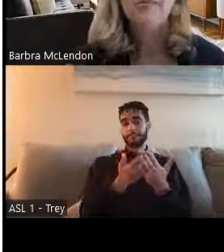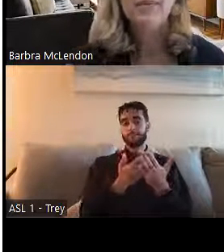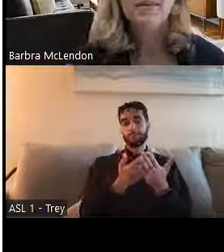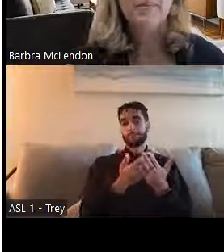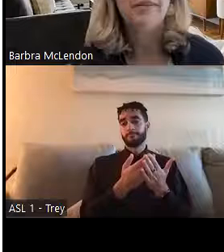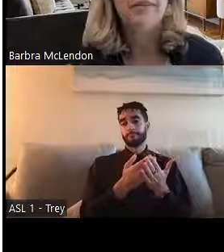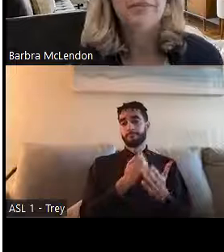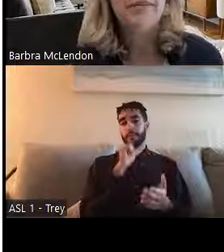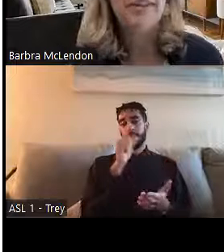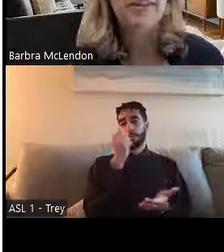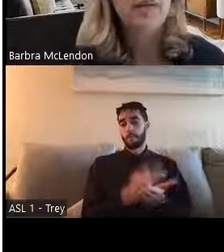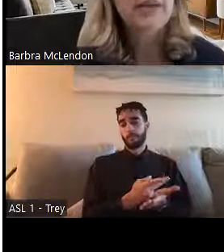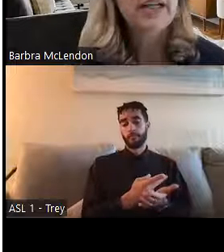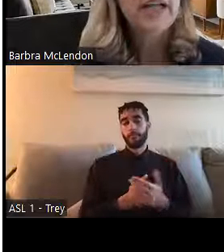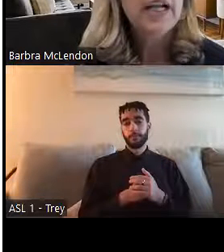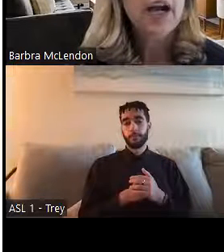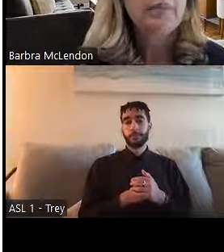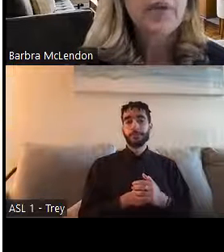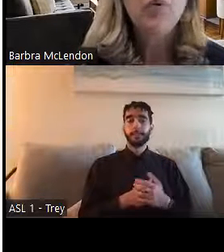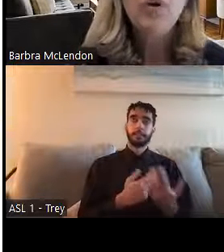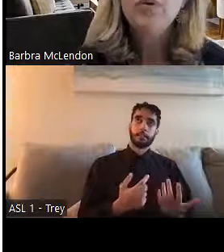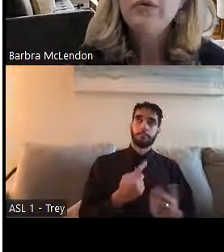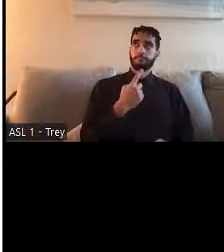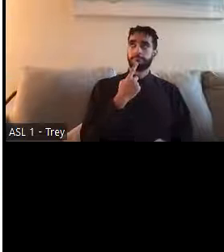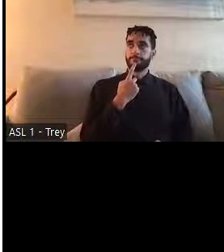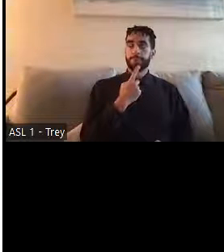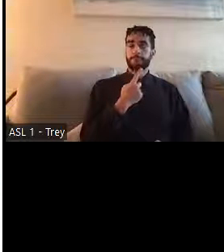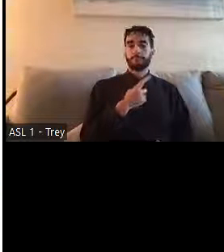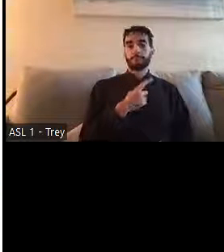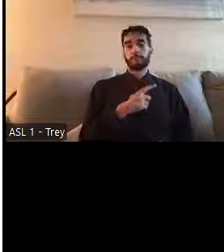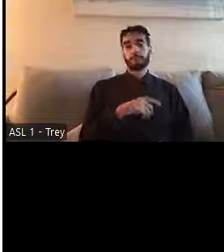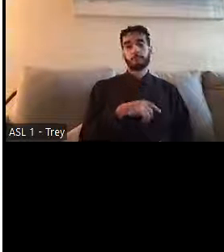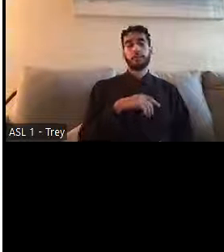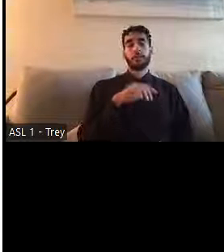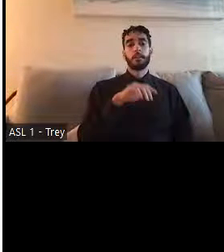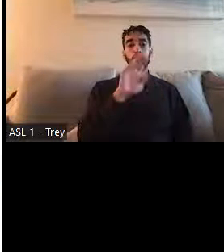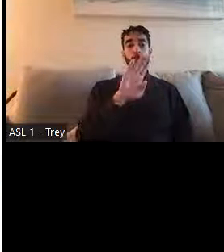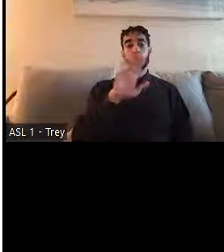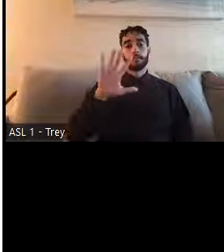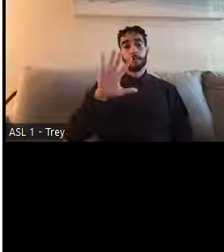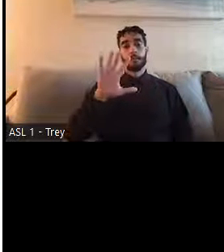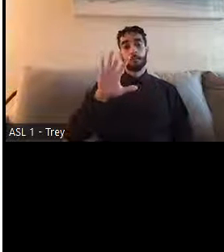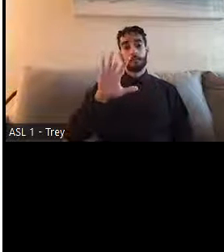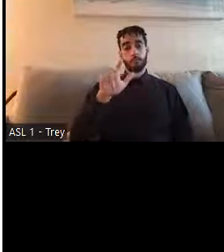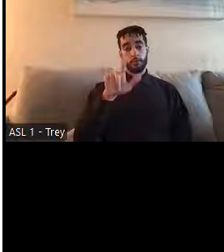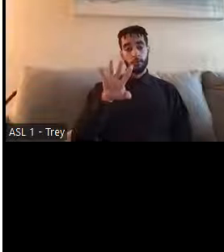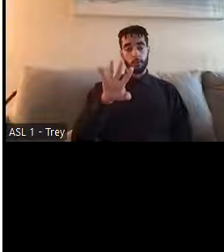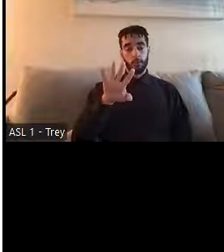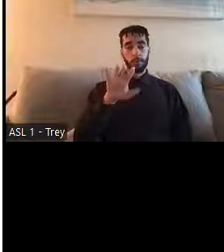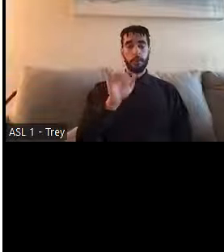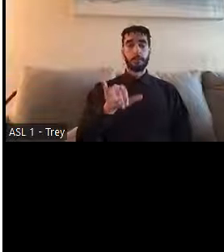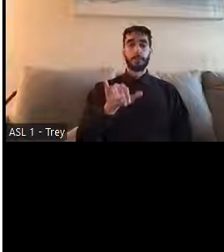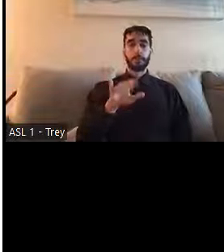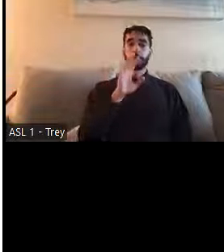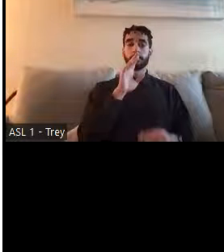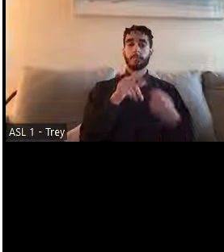which again was a bit of a disappointment. One, AB 524, related to preventing employment discrimination